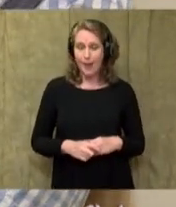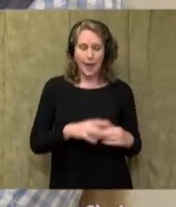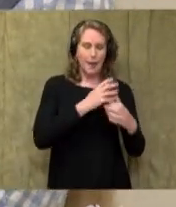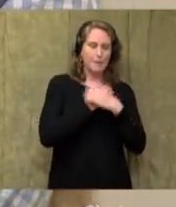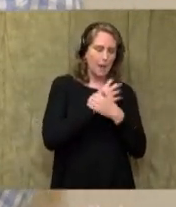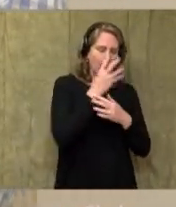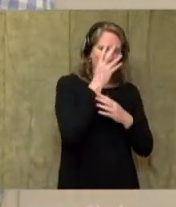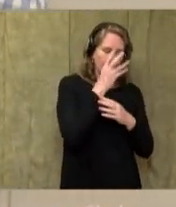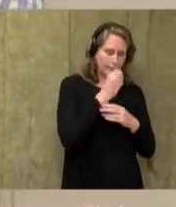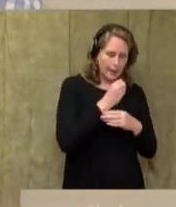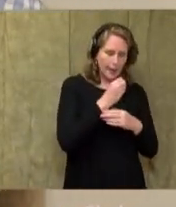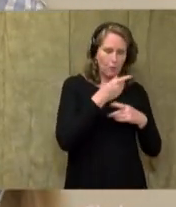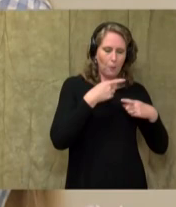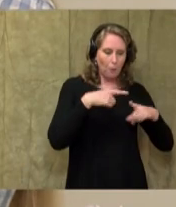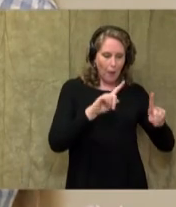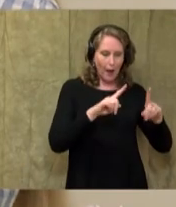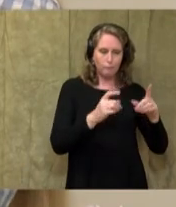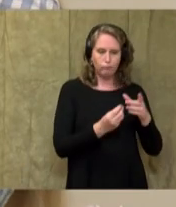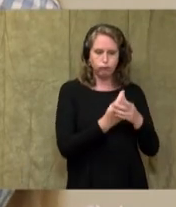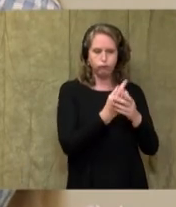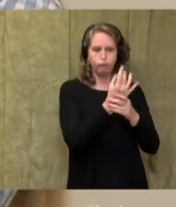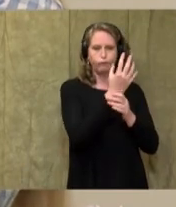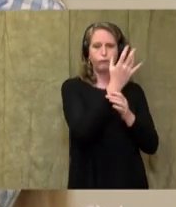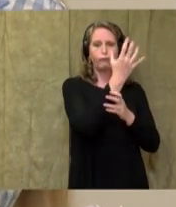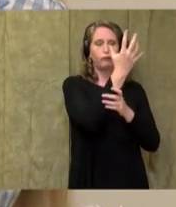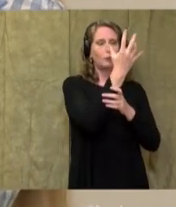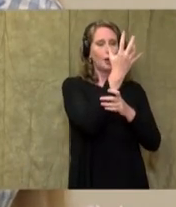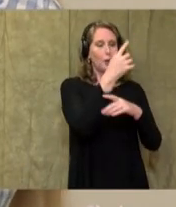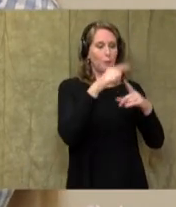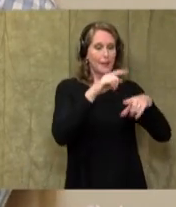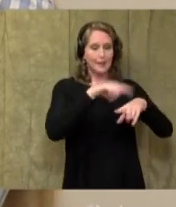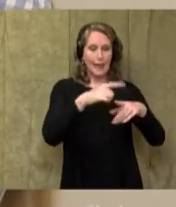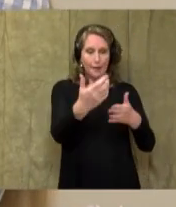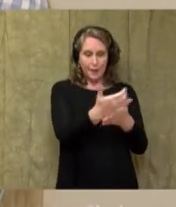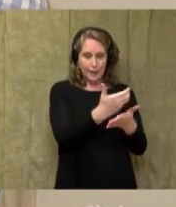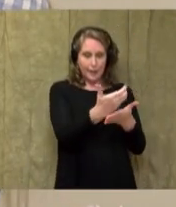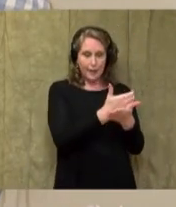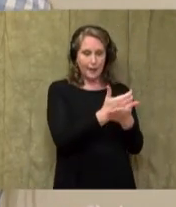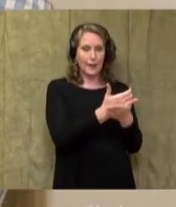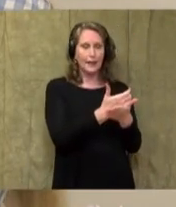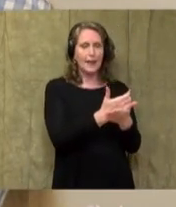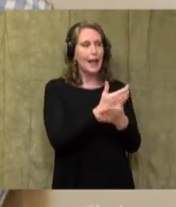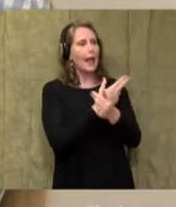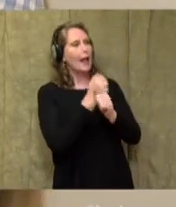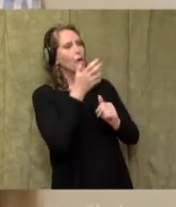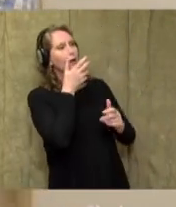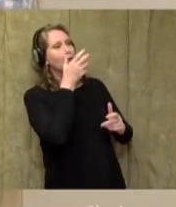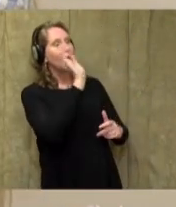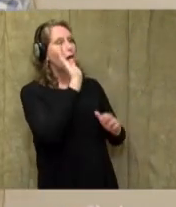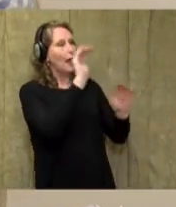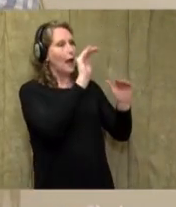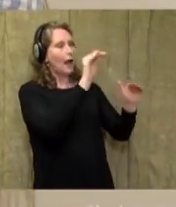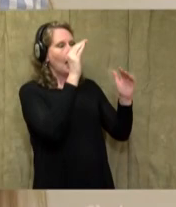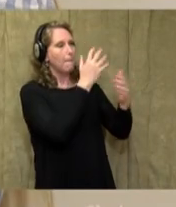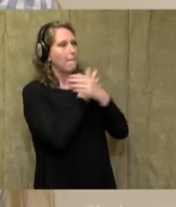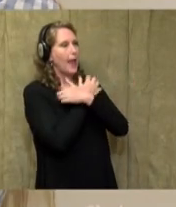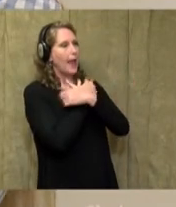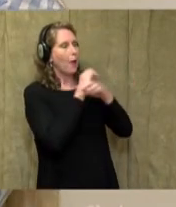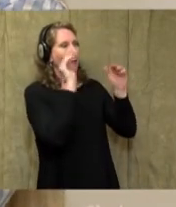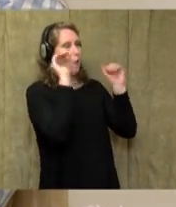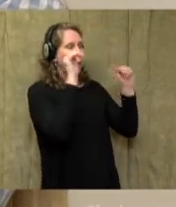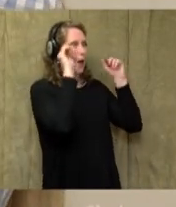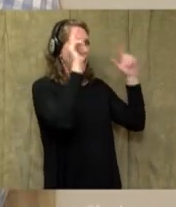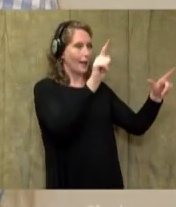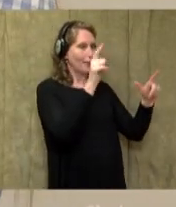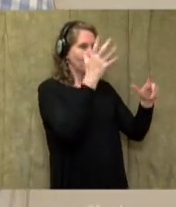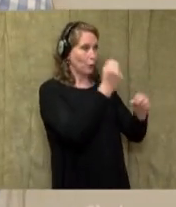Bear slept as the crops grew. When it was time for the harvest, Hare called out, "Wake up, Bear!